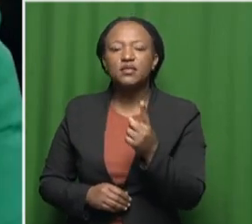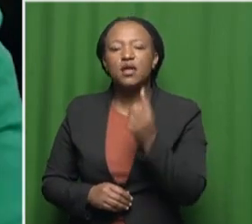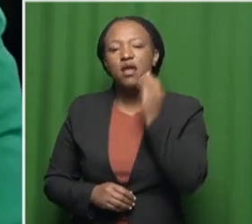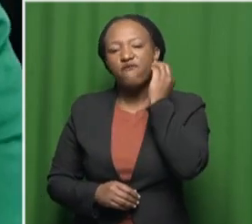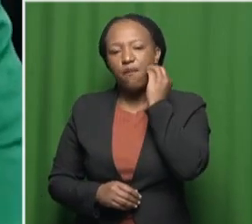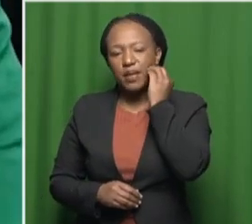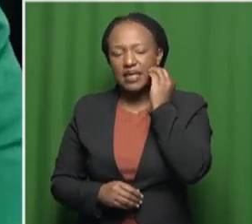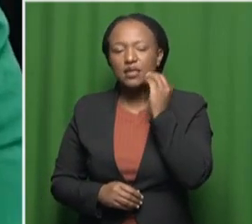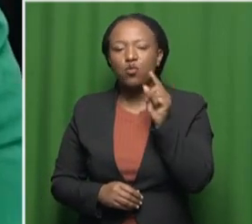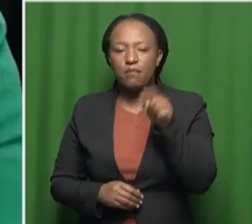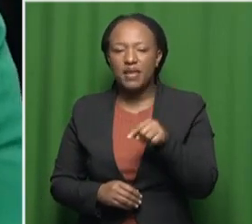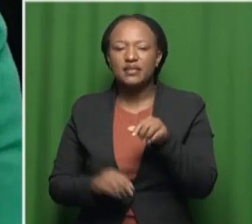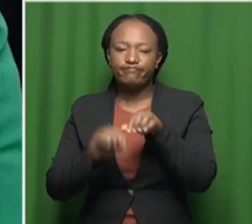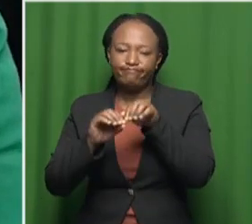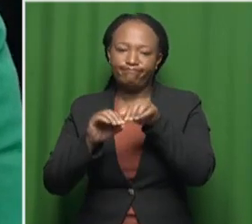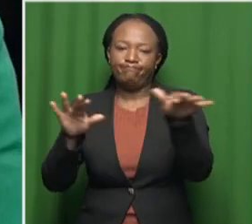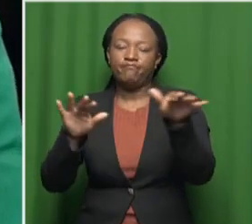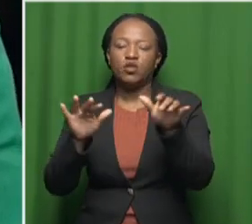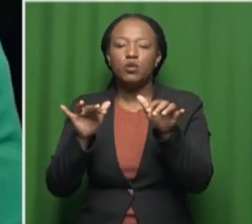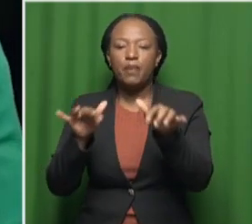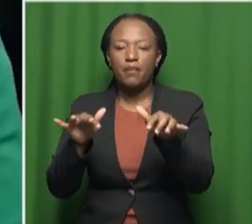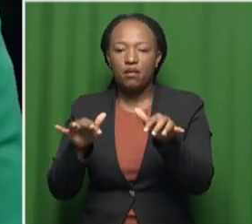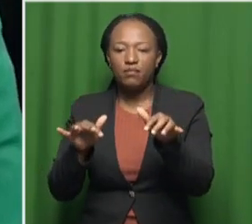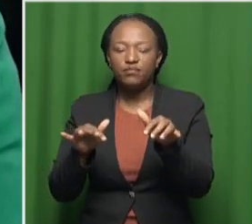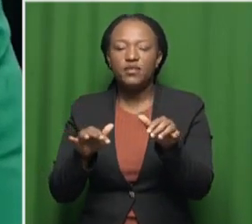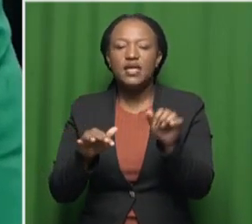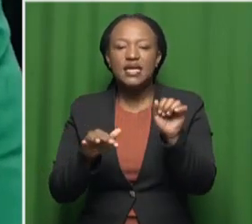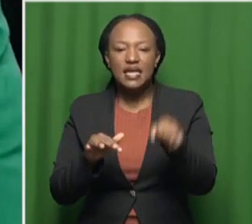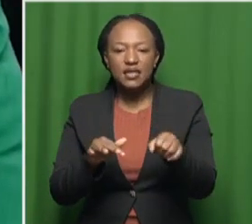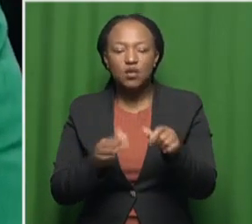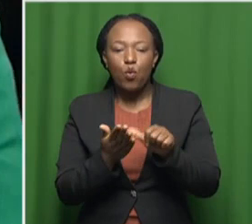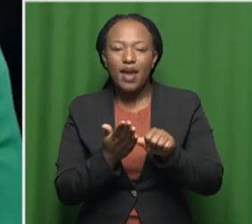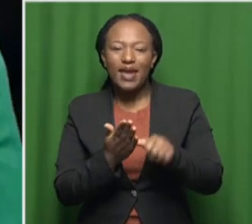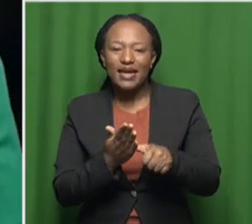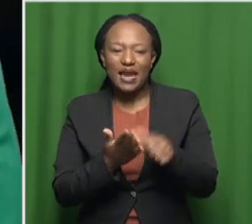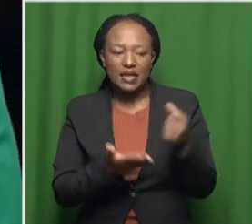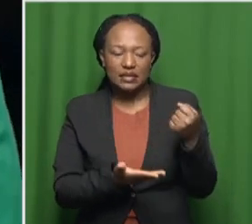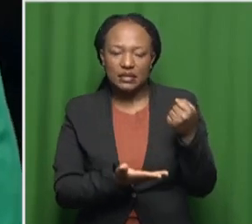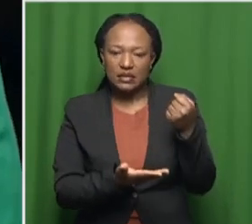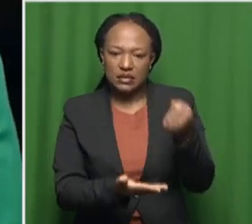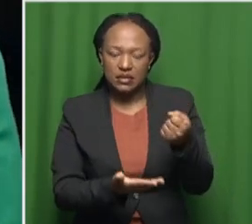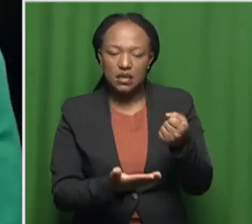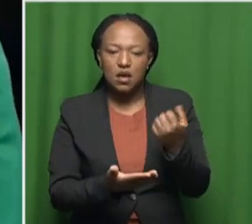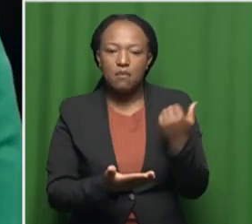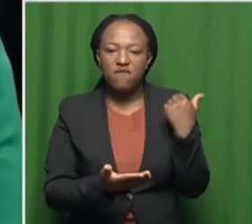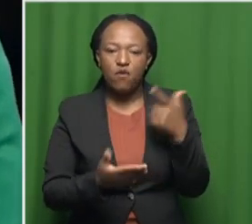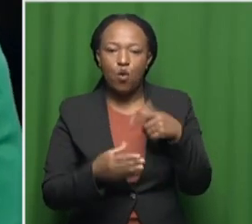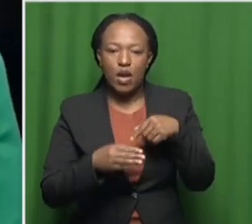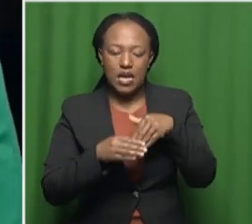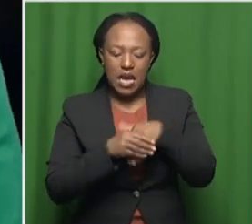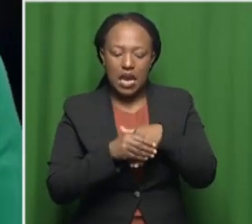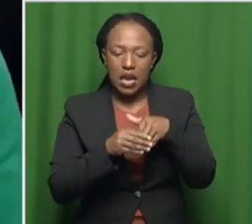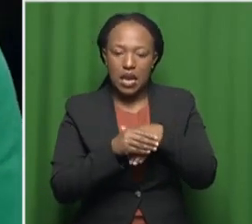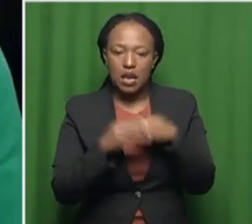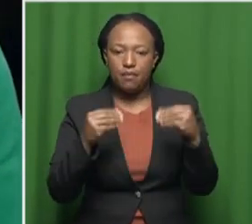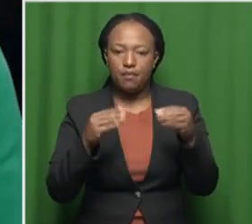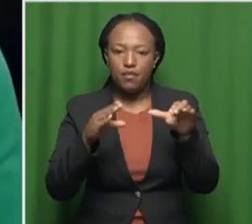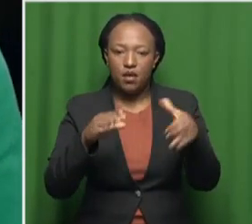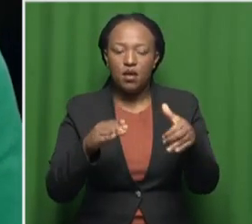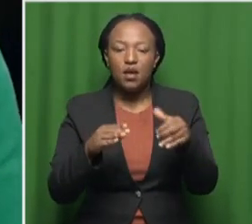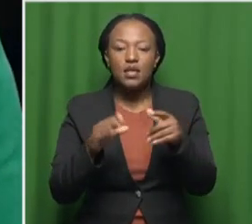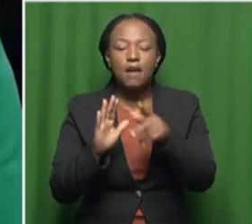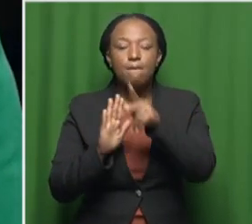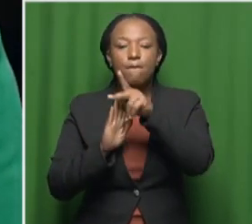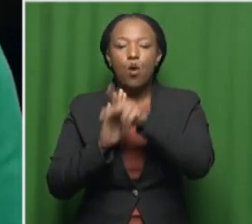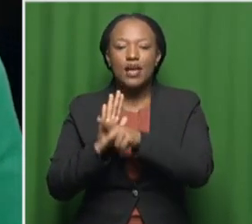said. Although we're providing those grants, we're inward looking, which is why we said when we develop policies, they're not meant for